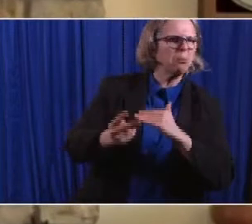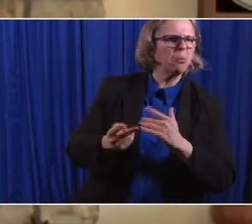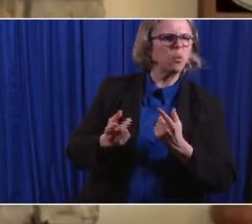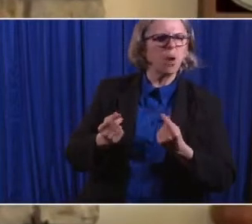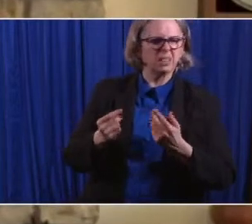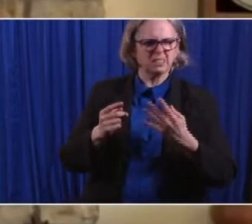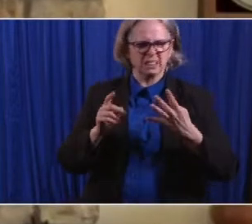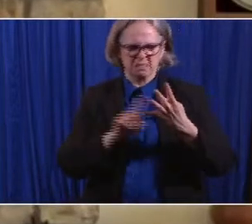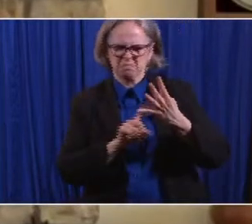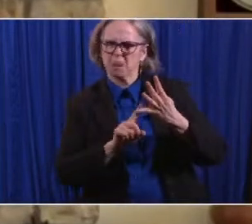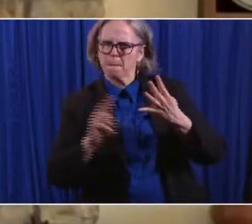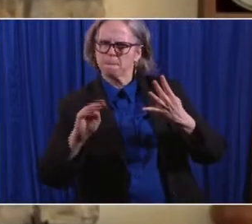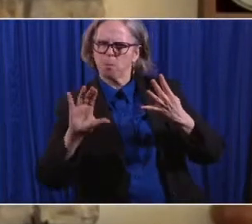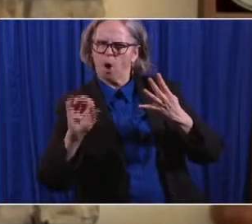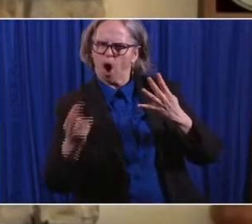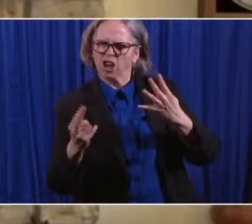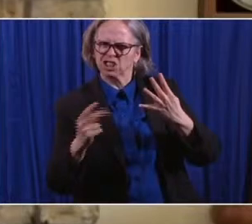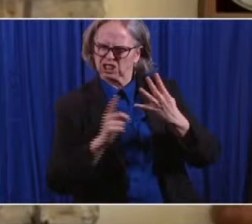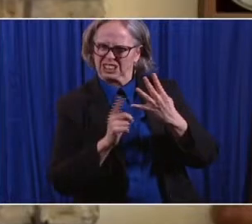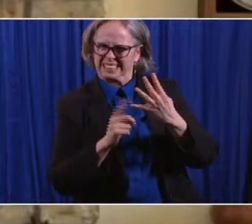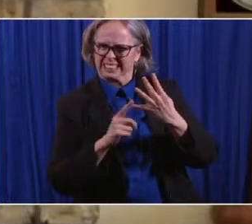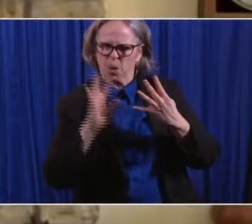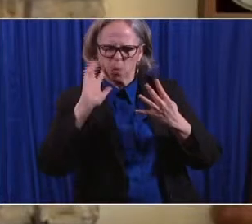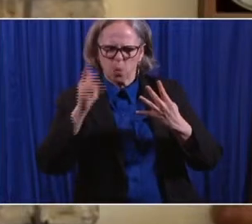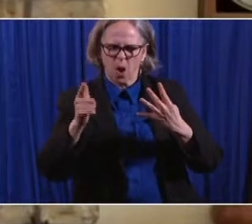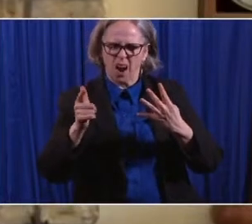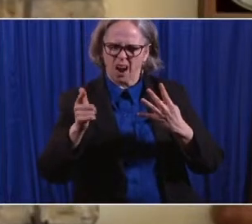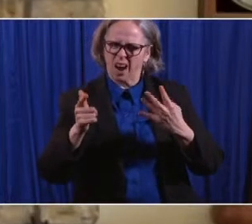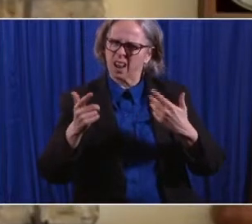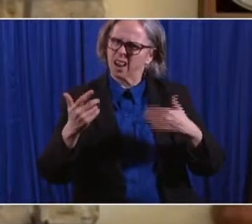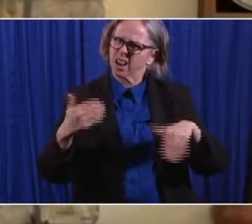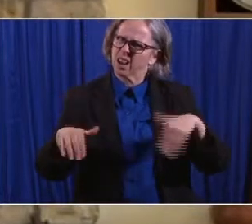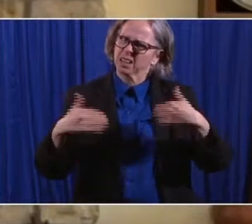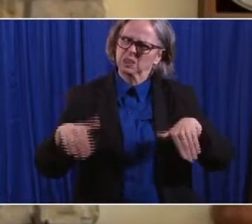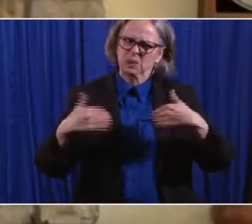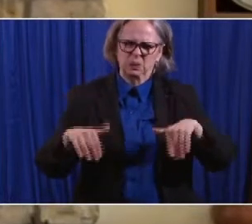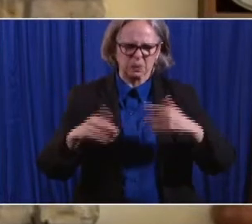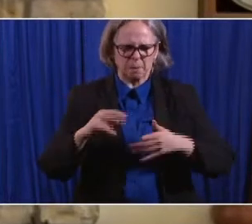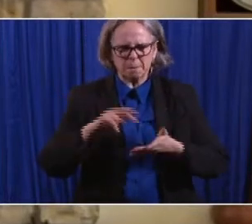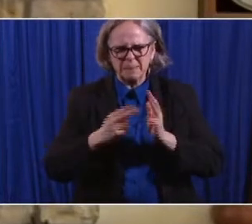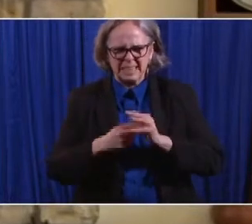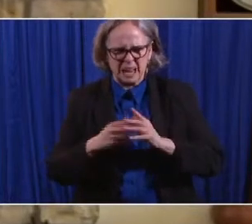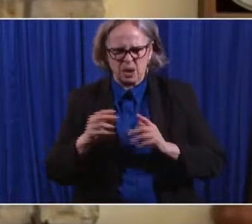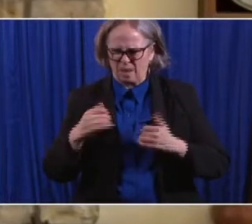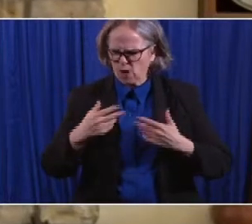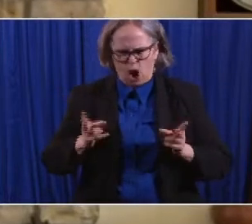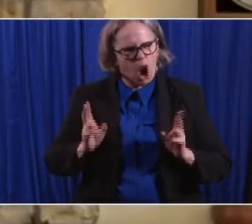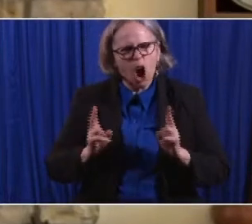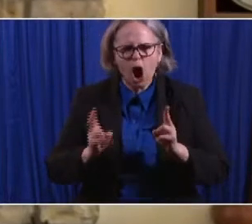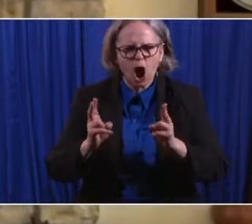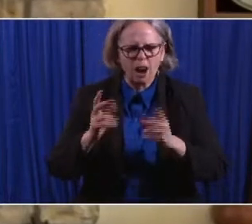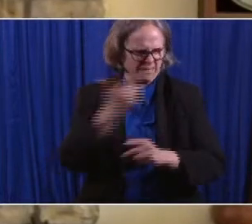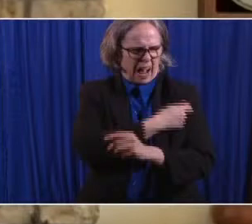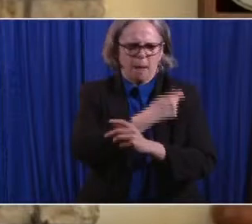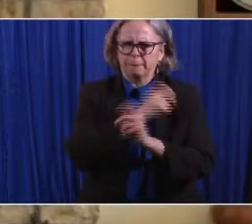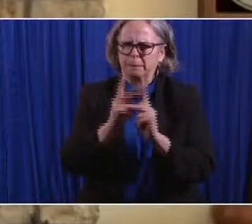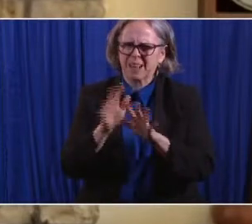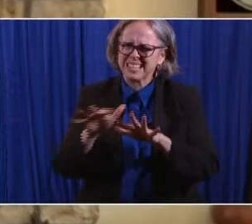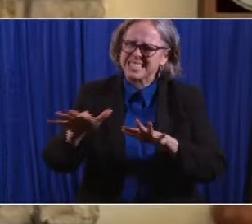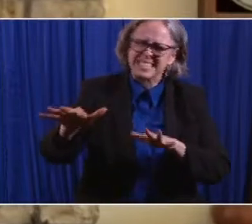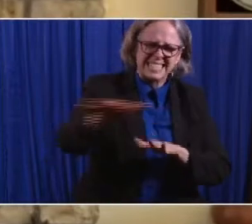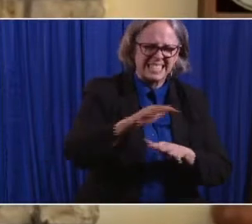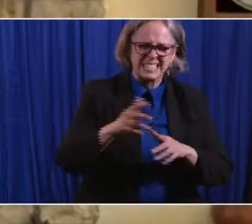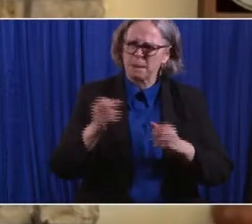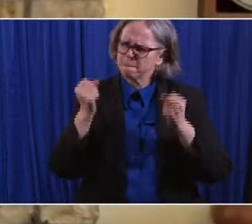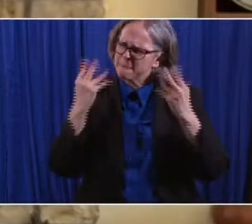every single day that goes by, it's imperative that we get as many shots in people's arms as